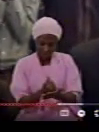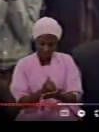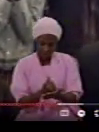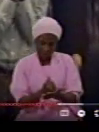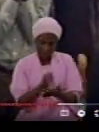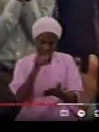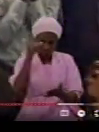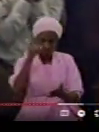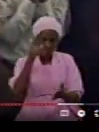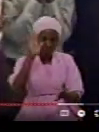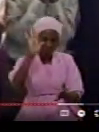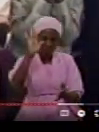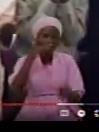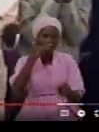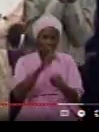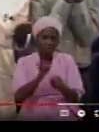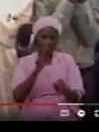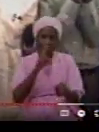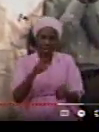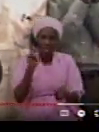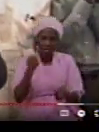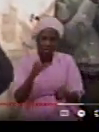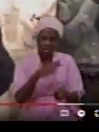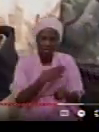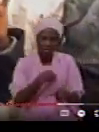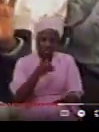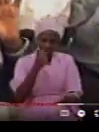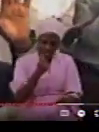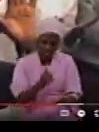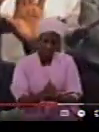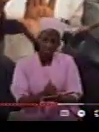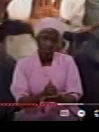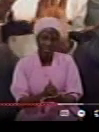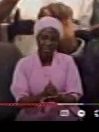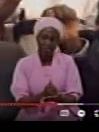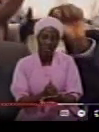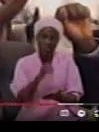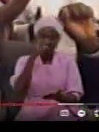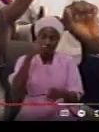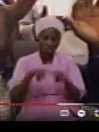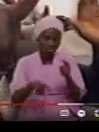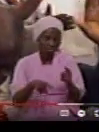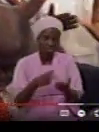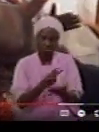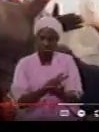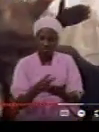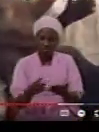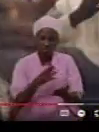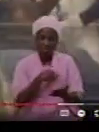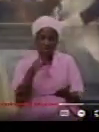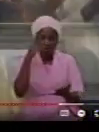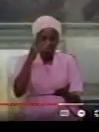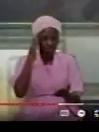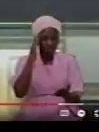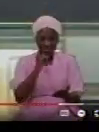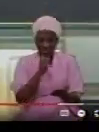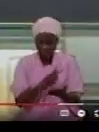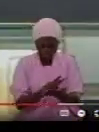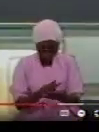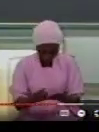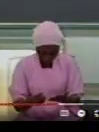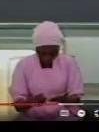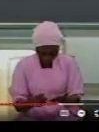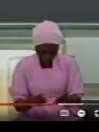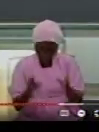Your promises are yes and amen. Amen. You cannot fail, you will not fail. Amen. There is